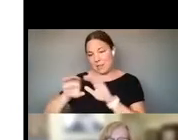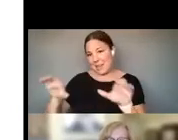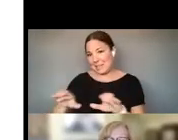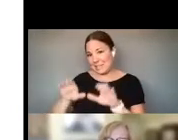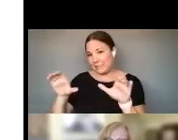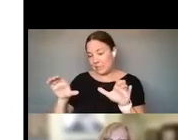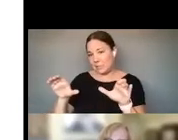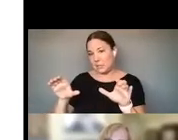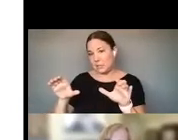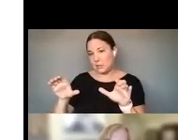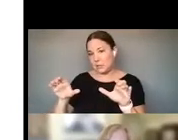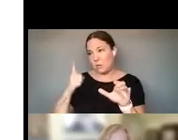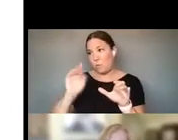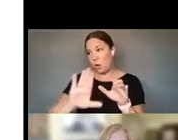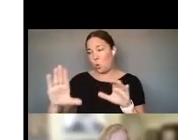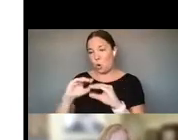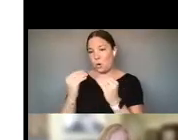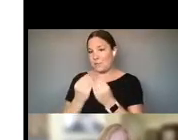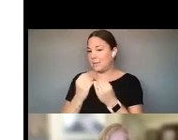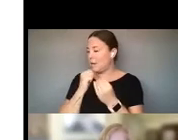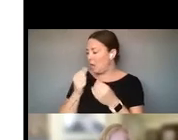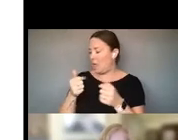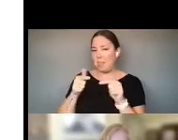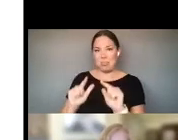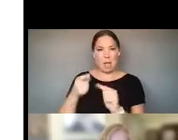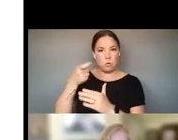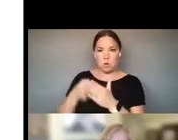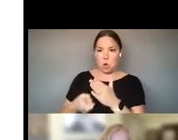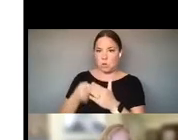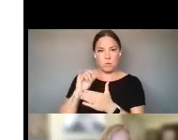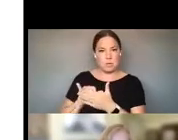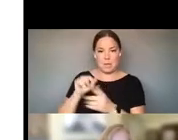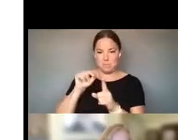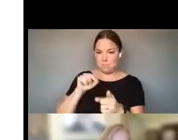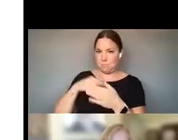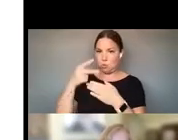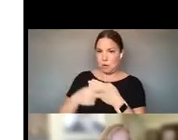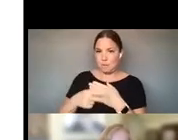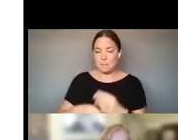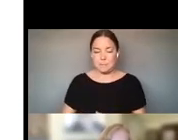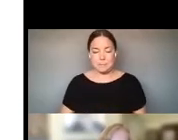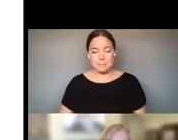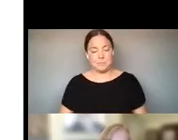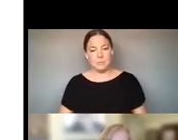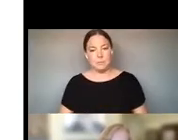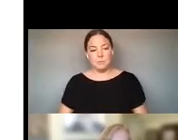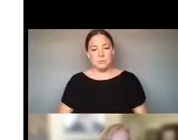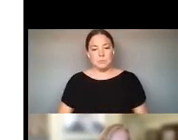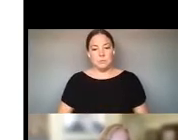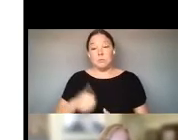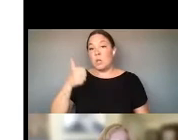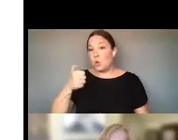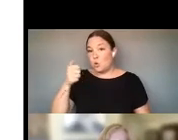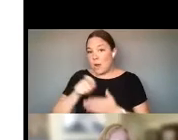um, for your organization are not allowable costs for this program. Um, um, so if you, you know, have a grant writer